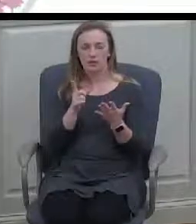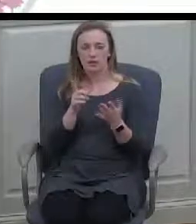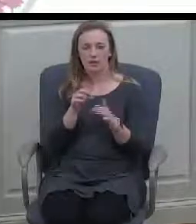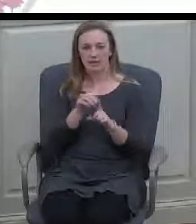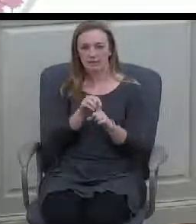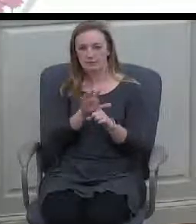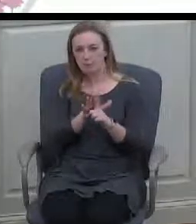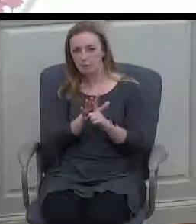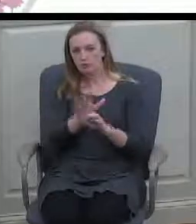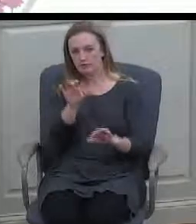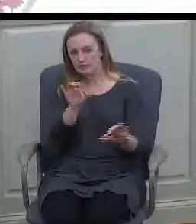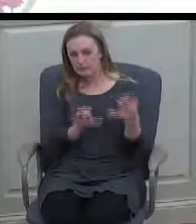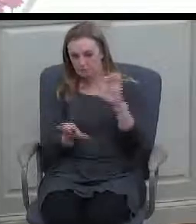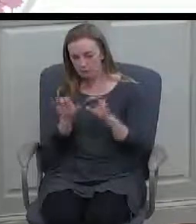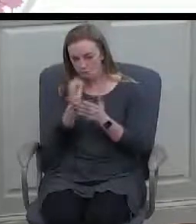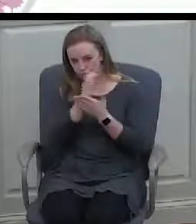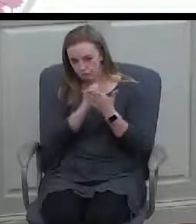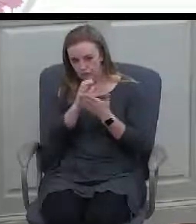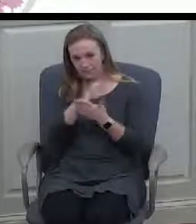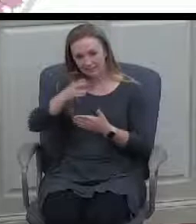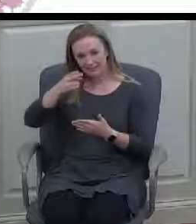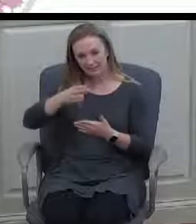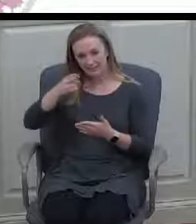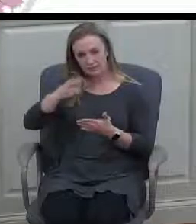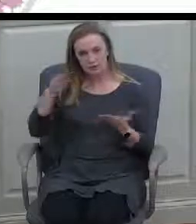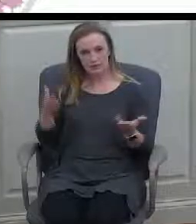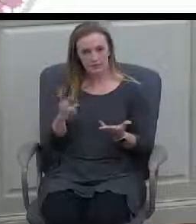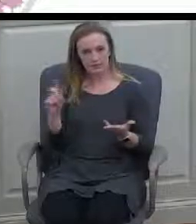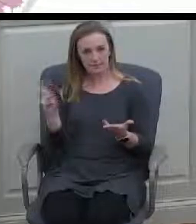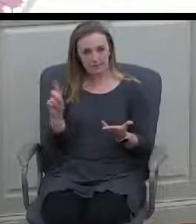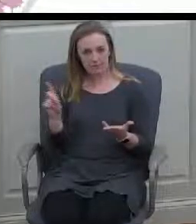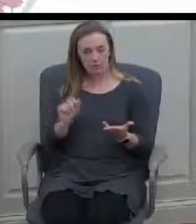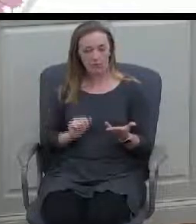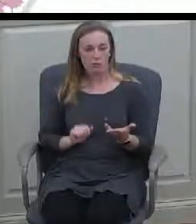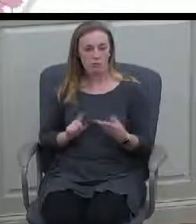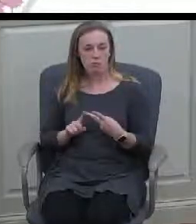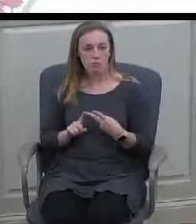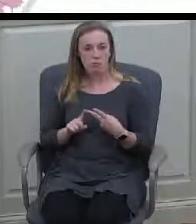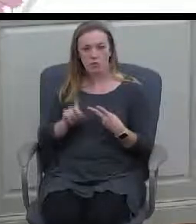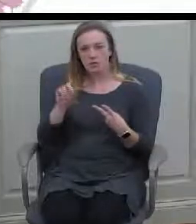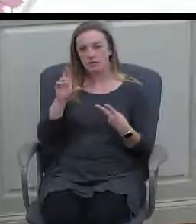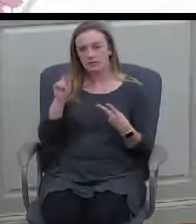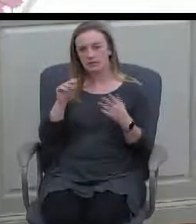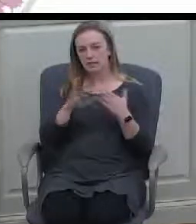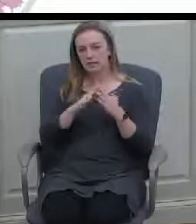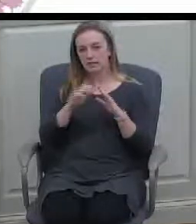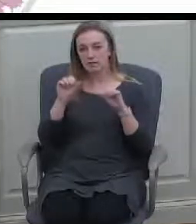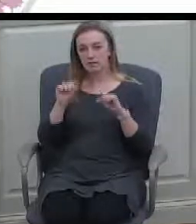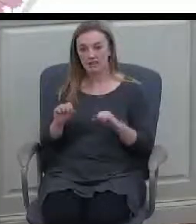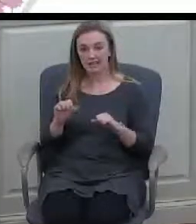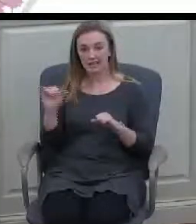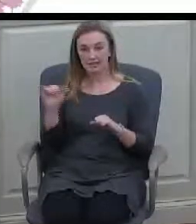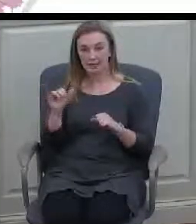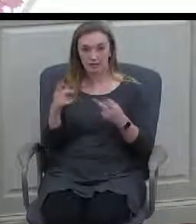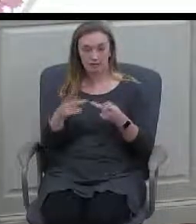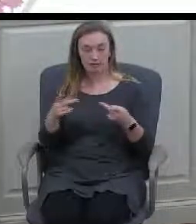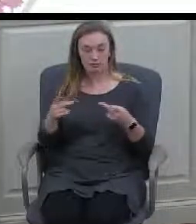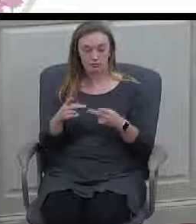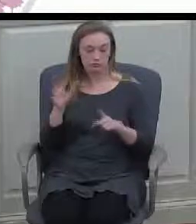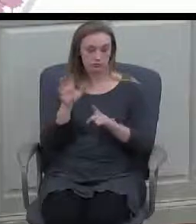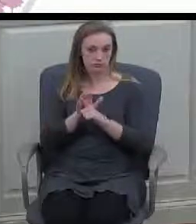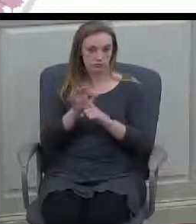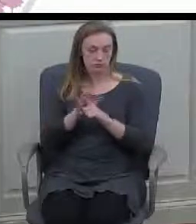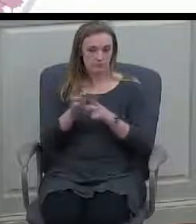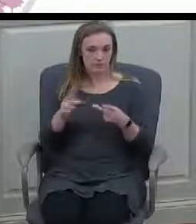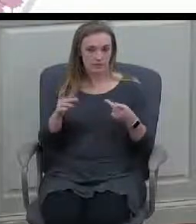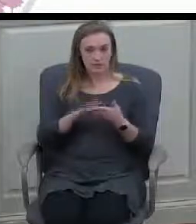and exploring the history in Danville. The downtown can be a platform to learn about that history. It could